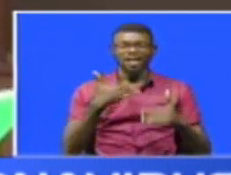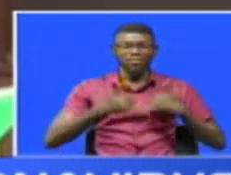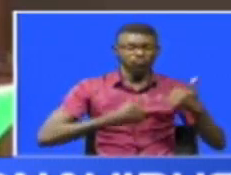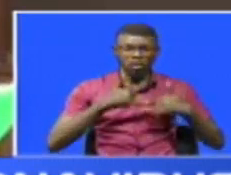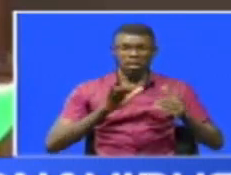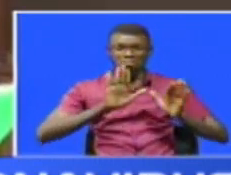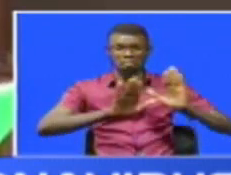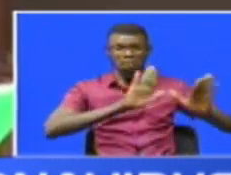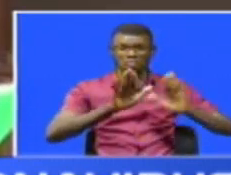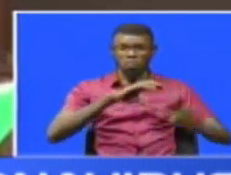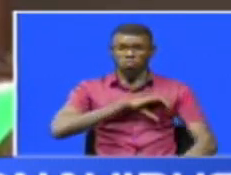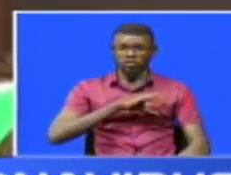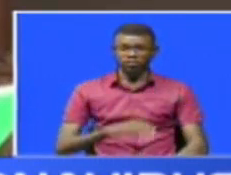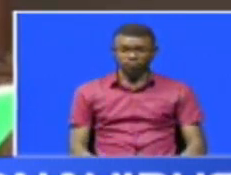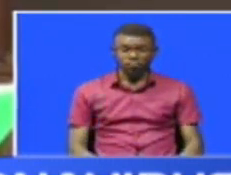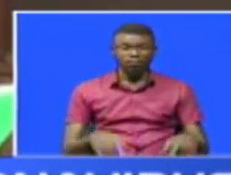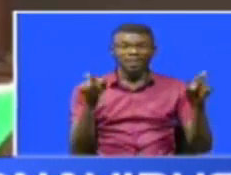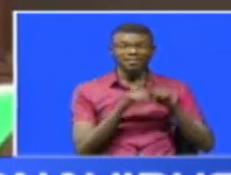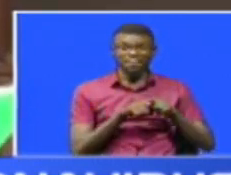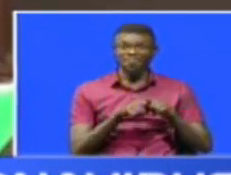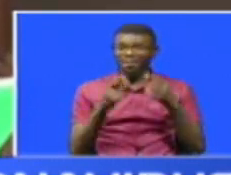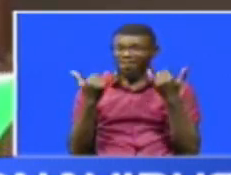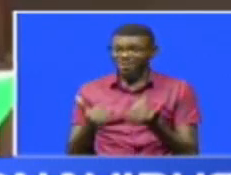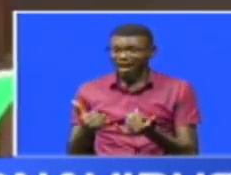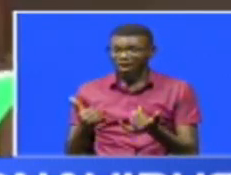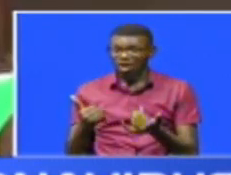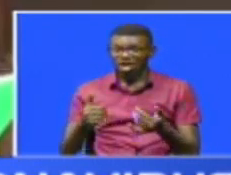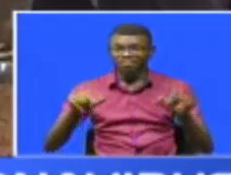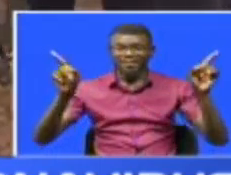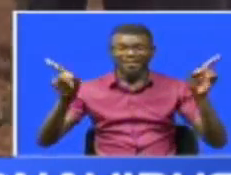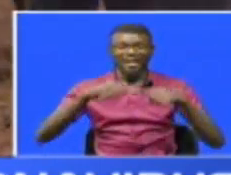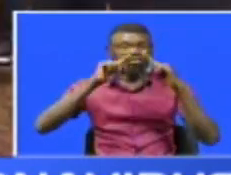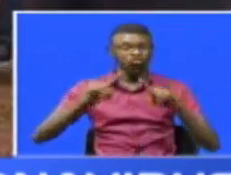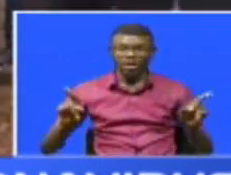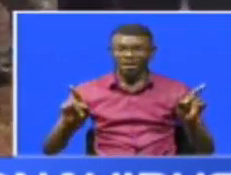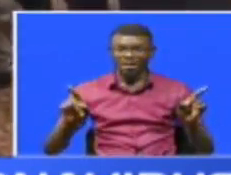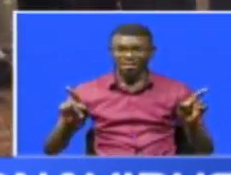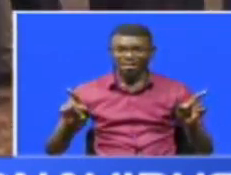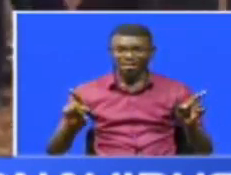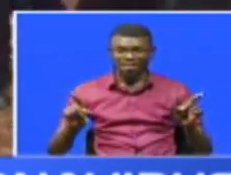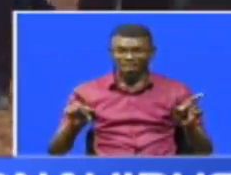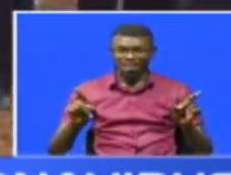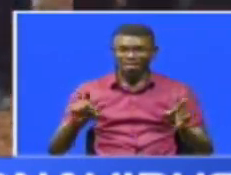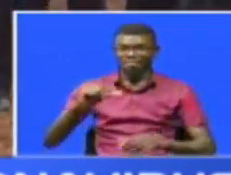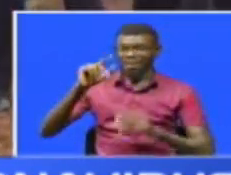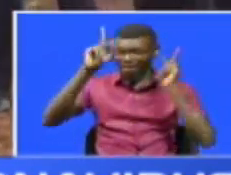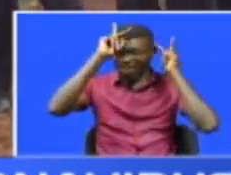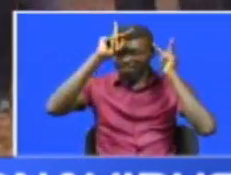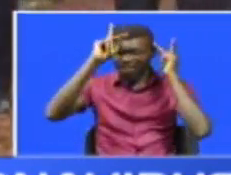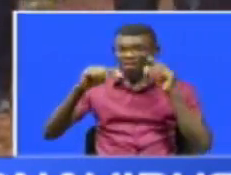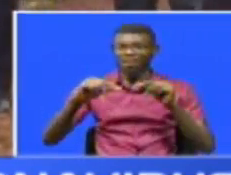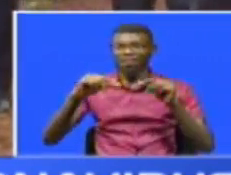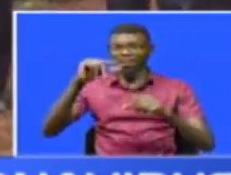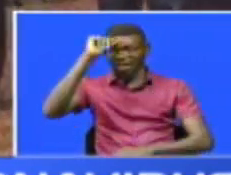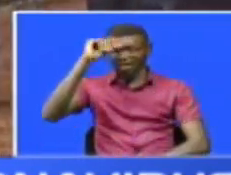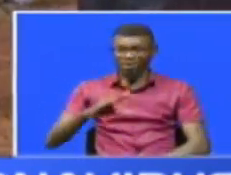zao, vile vile. Sasa hizo zitakuwa haziwezi kuendelea. In Kakamega, Governor Wycliffe Oparanya has announced the